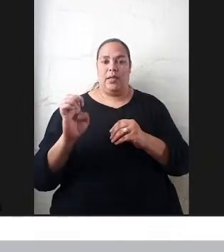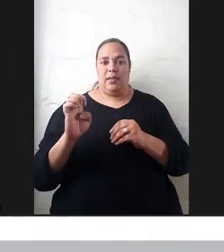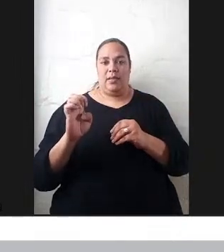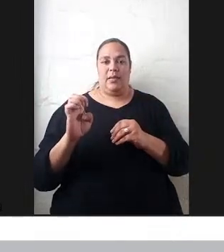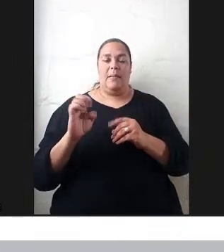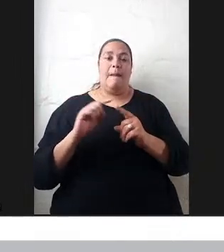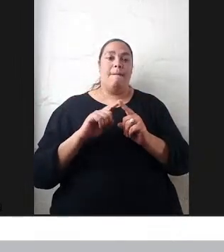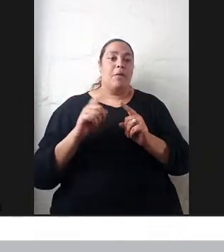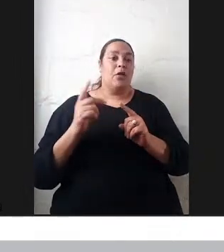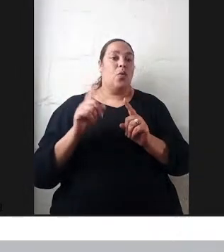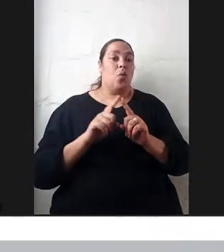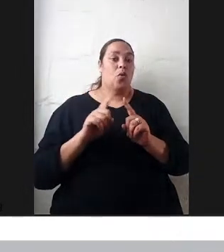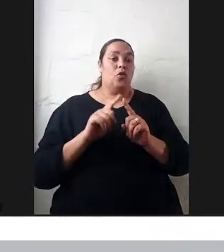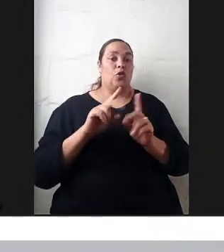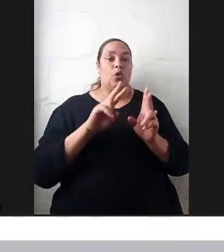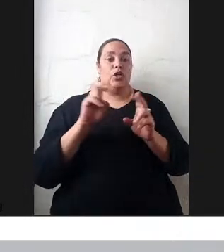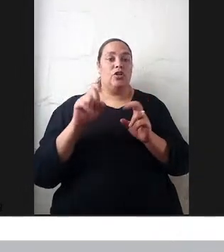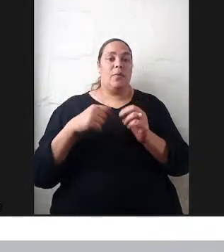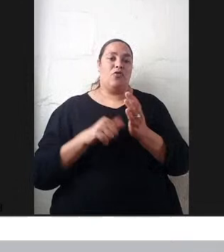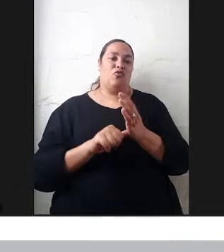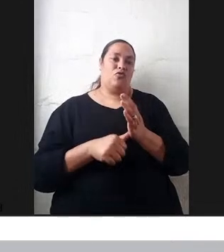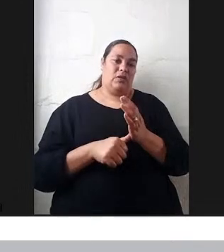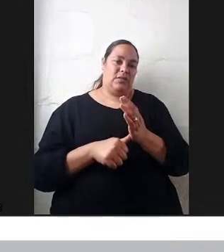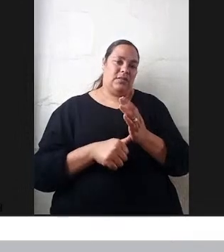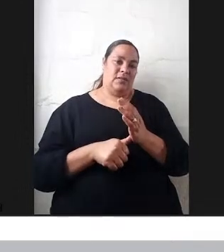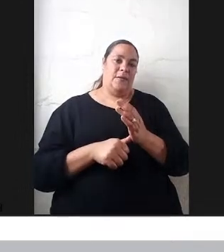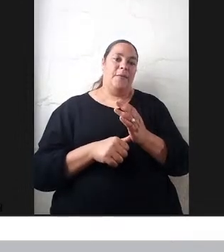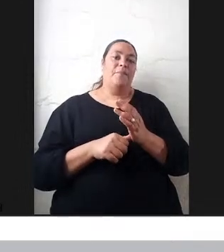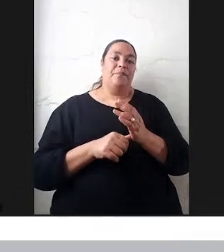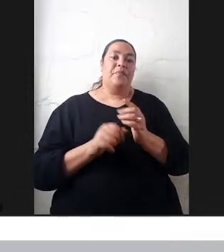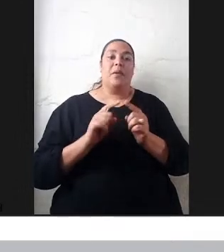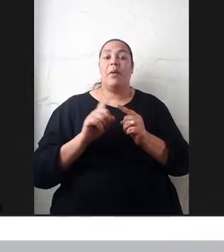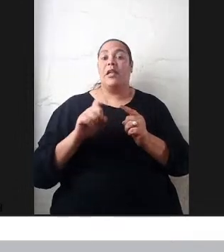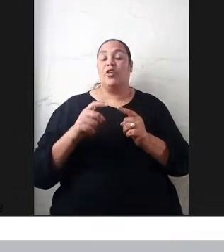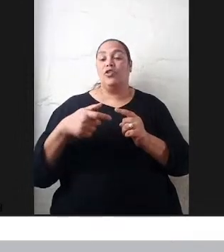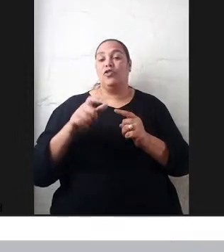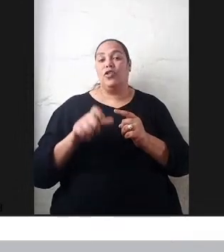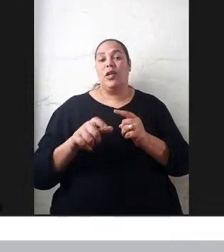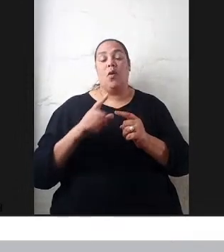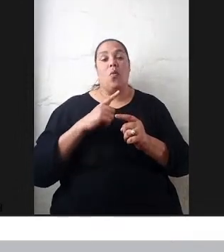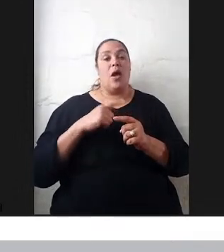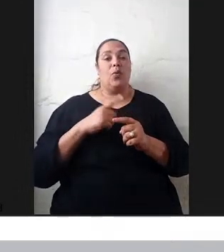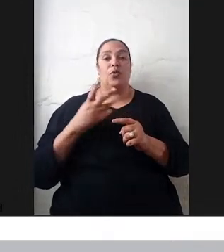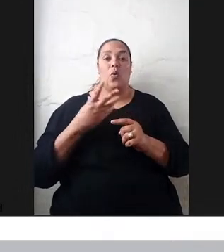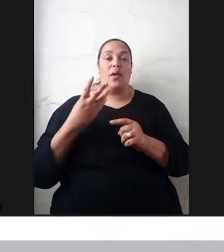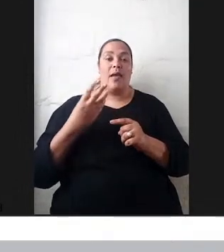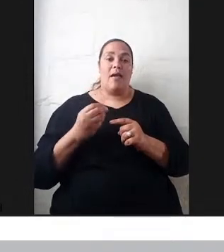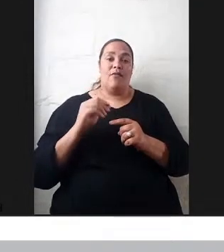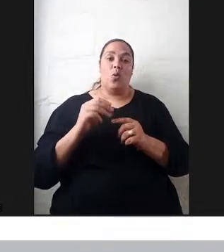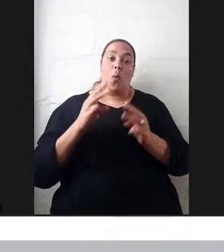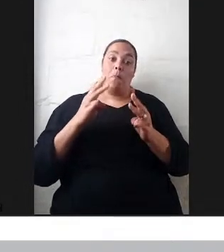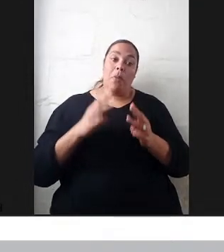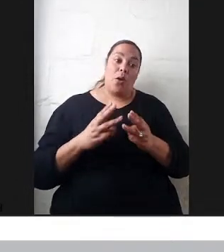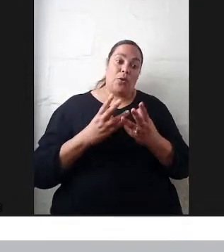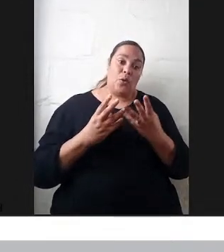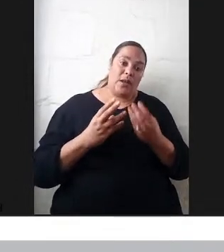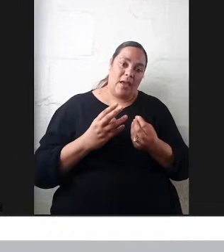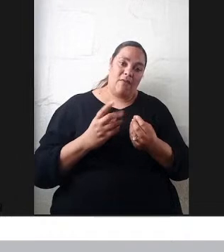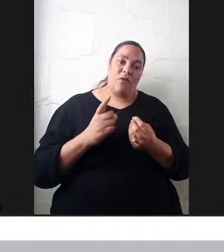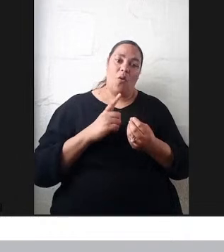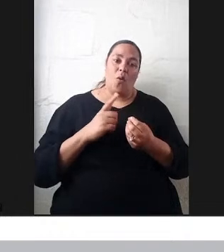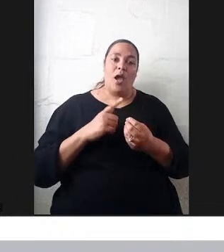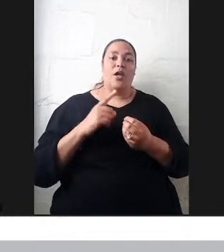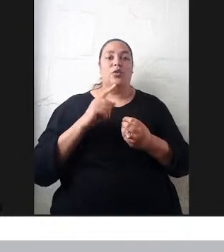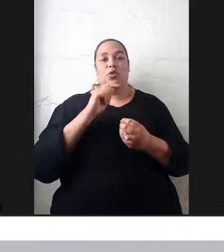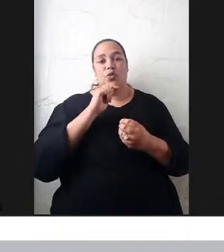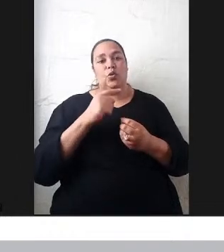this issue of grants. Actually, Chair, whilst we do not have the power to actually dictate to